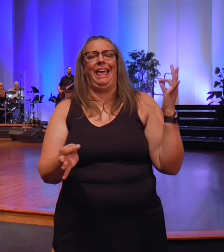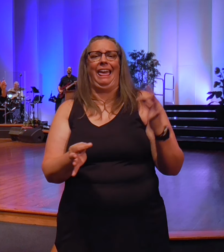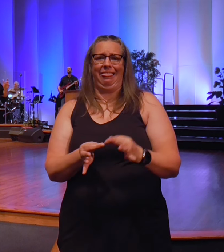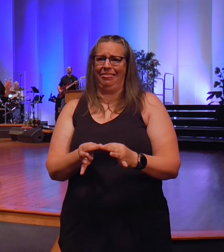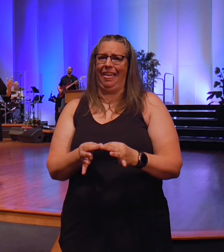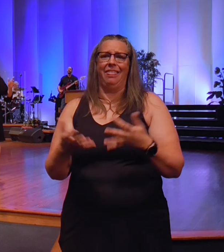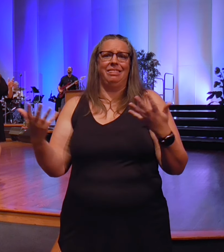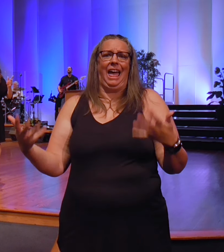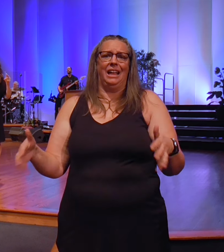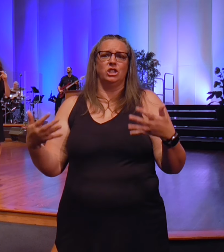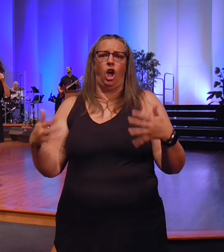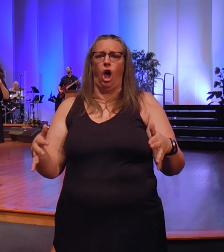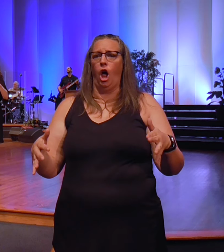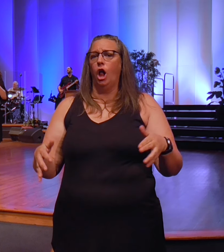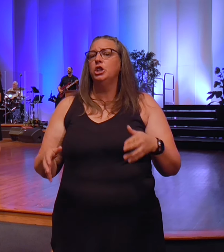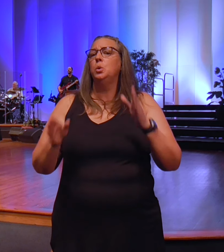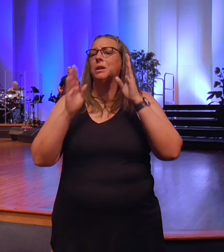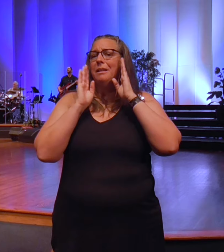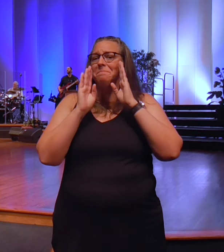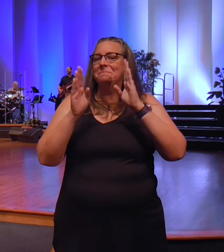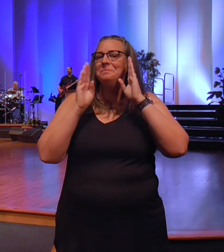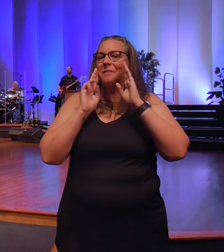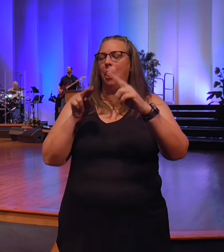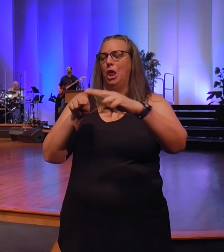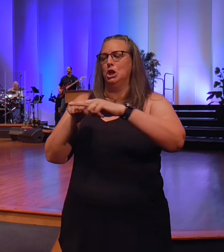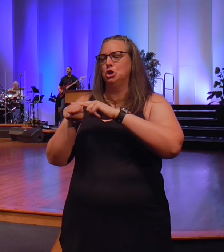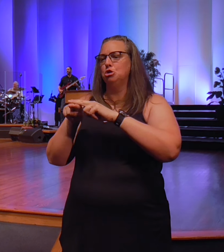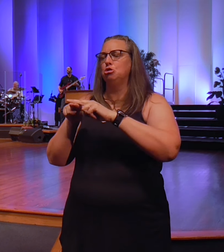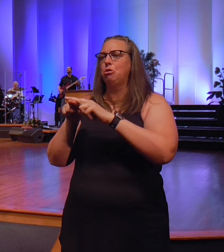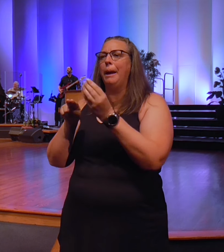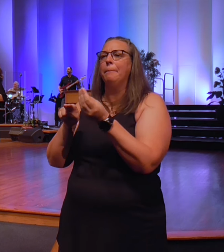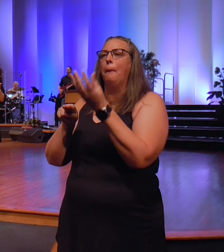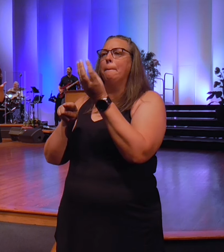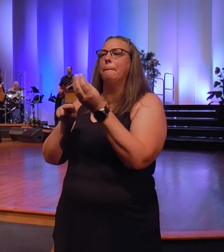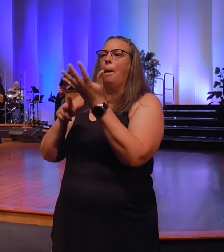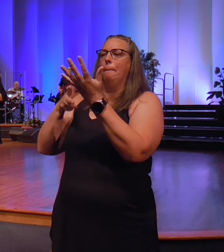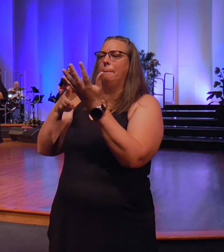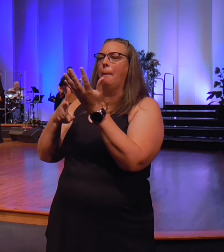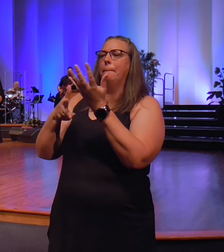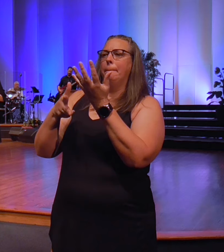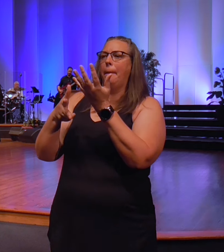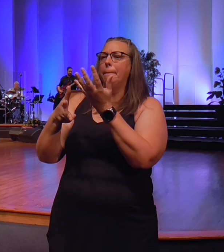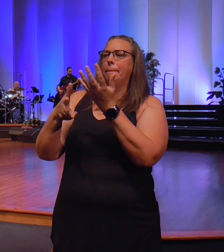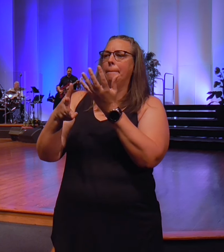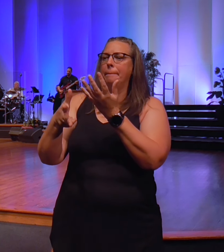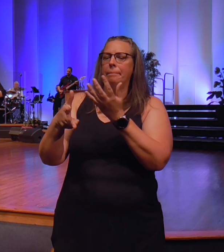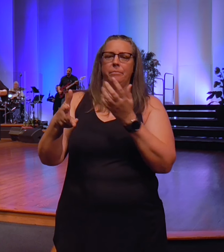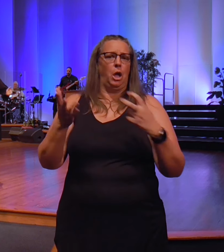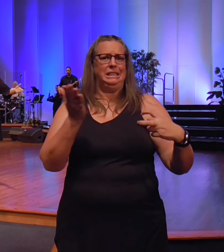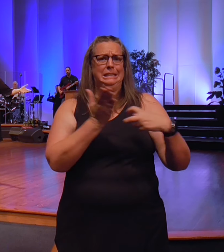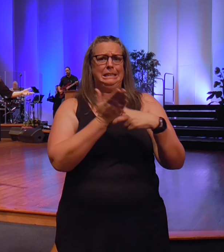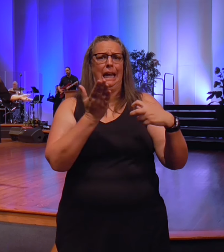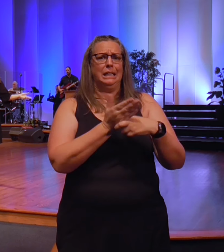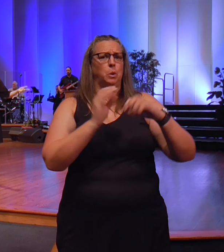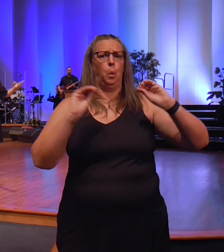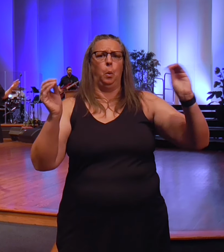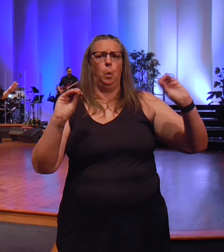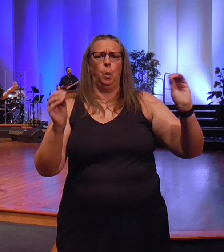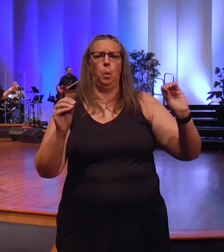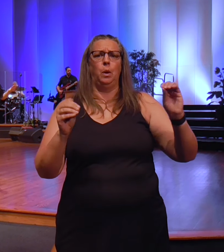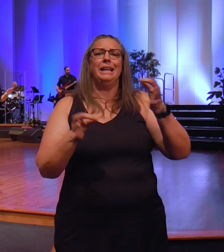diesels humming. Don't need no ticket, you just thank the Lord.